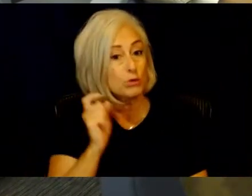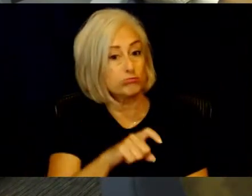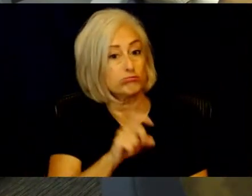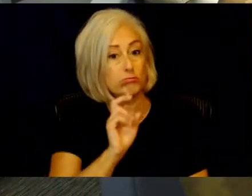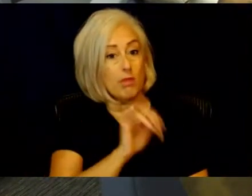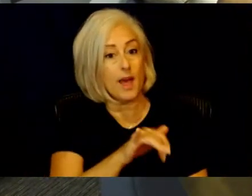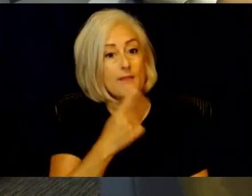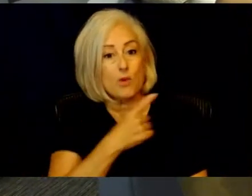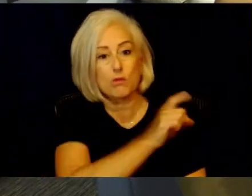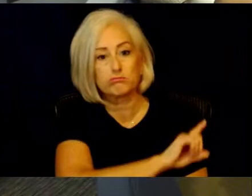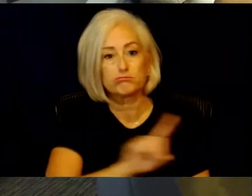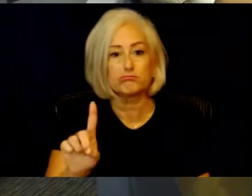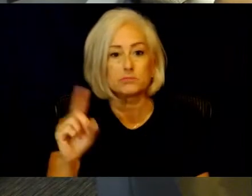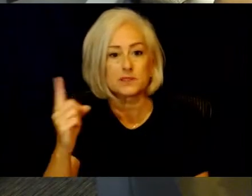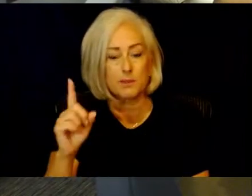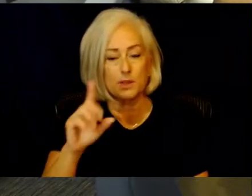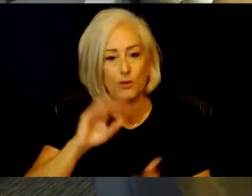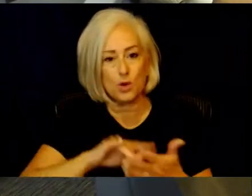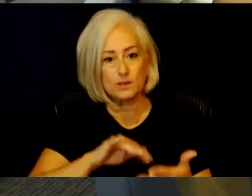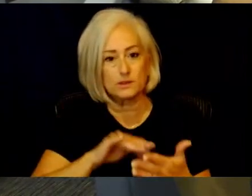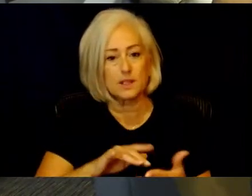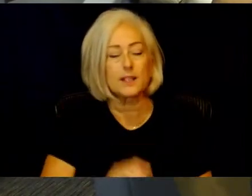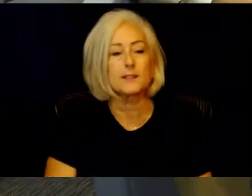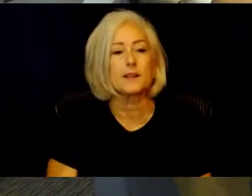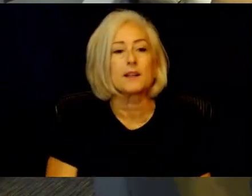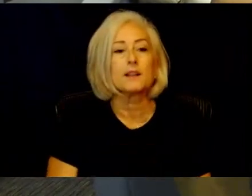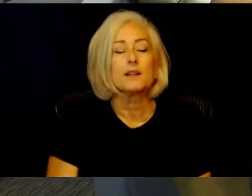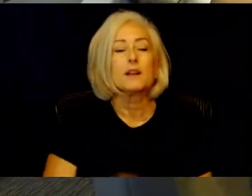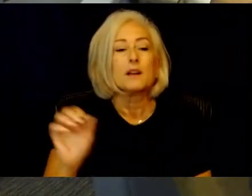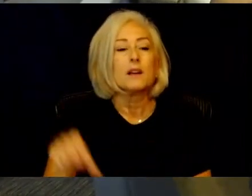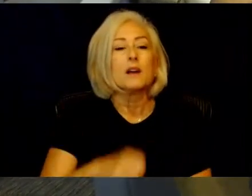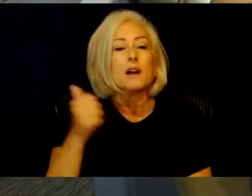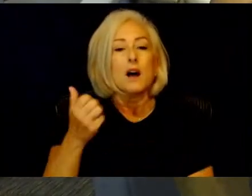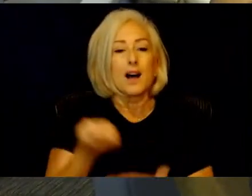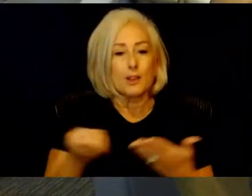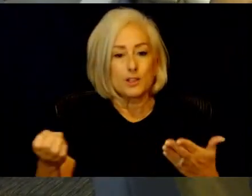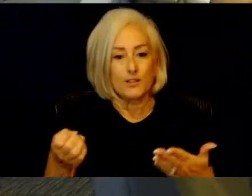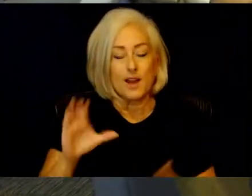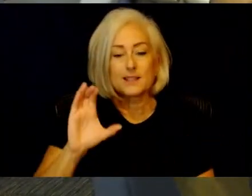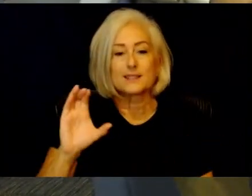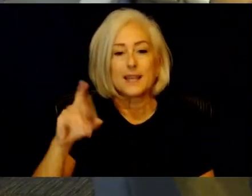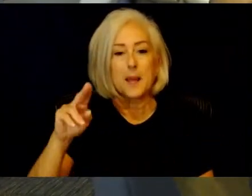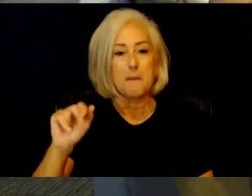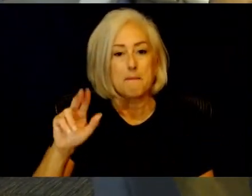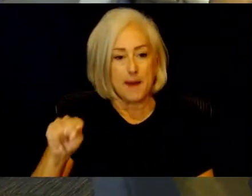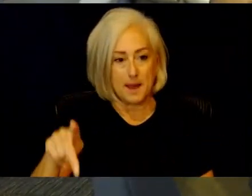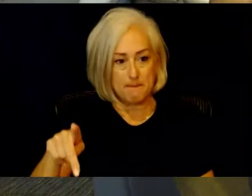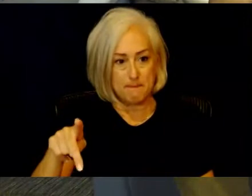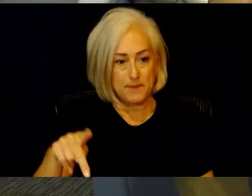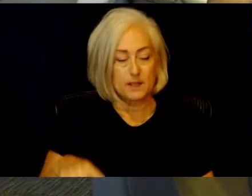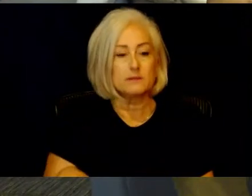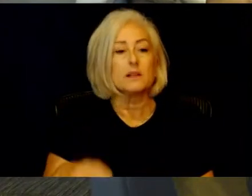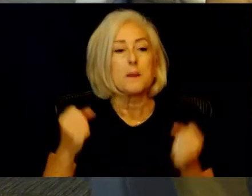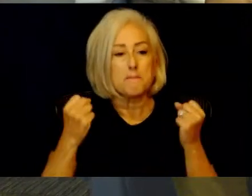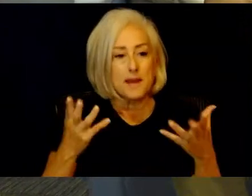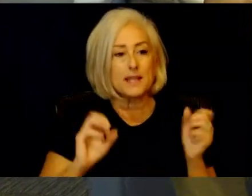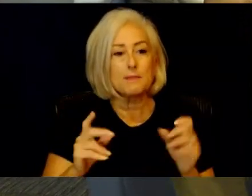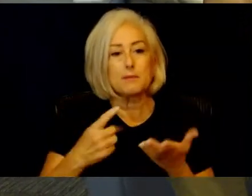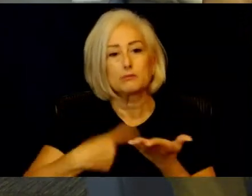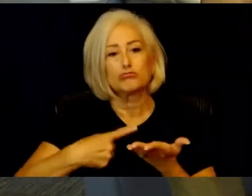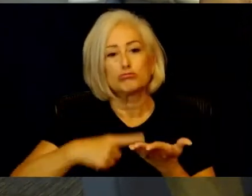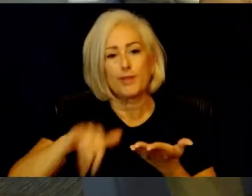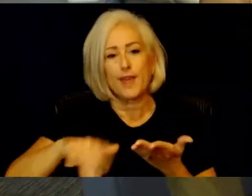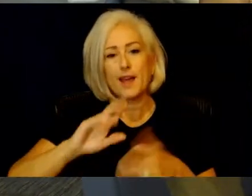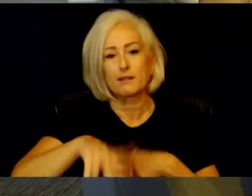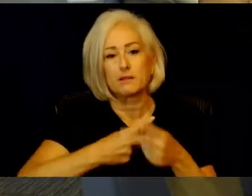in. So coming up, we're going to talk about a popular device. You mentioned it, the Cpap, that a lot of people talk about. That's sitting right here. There's